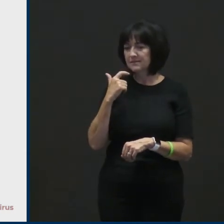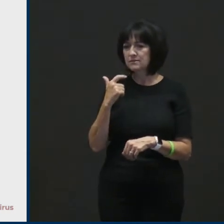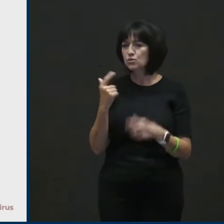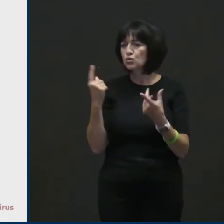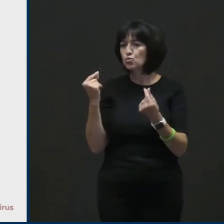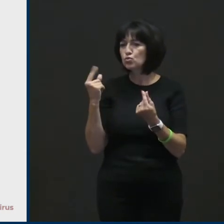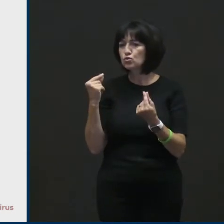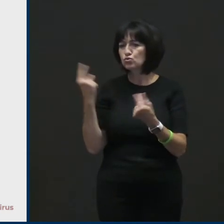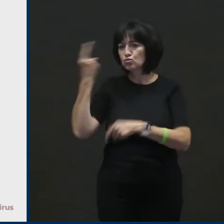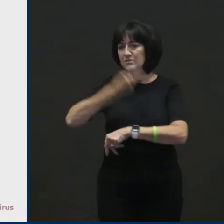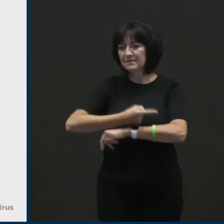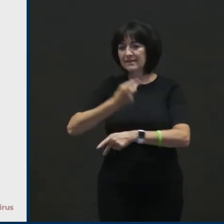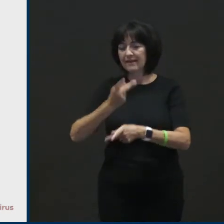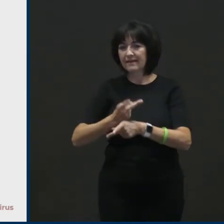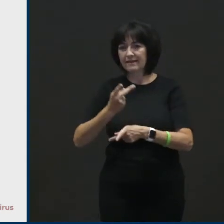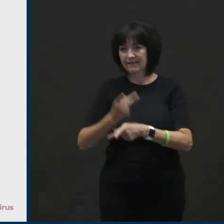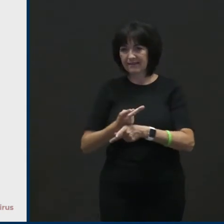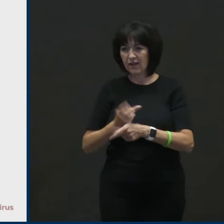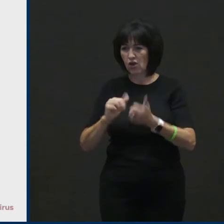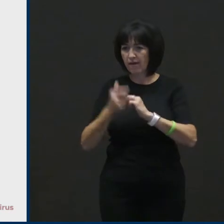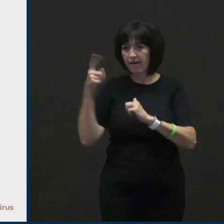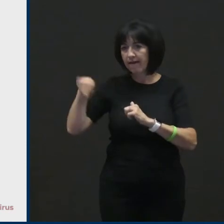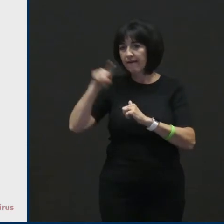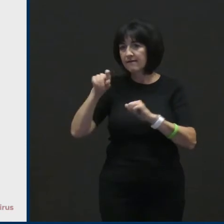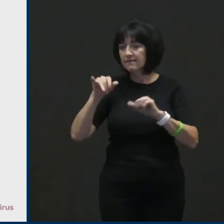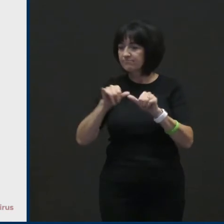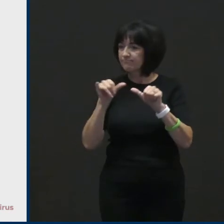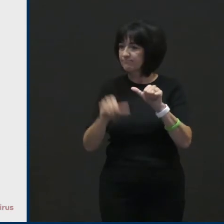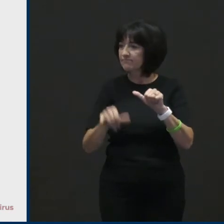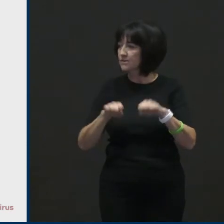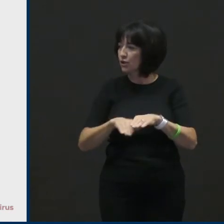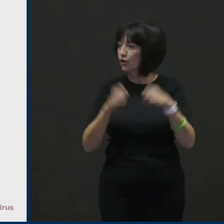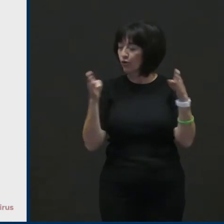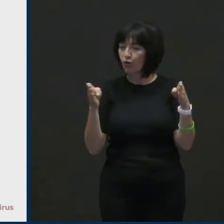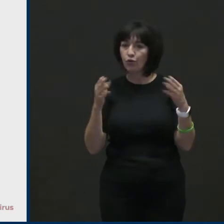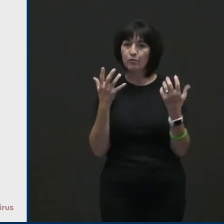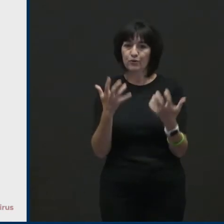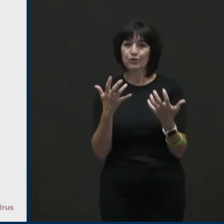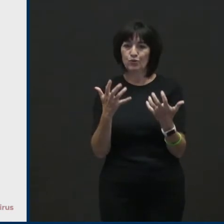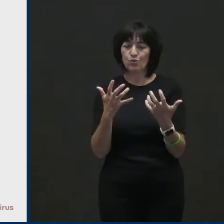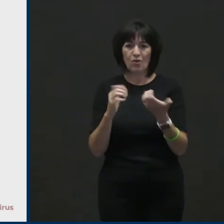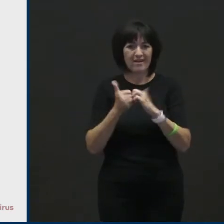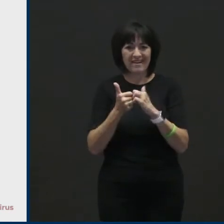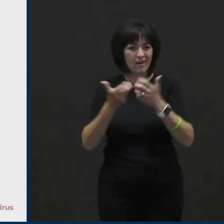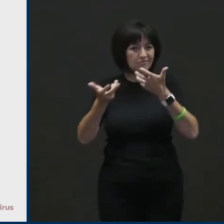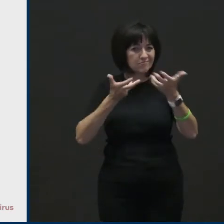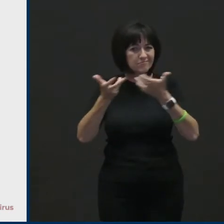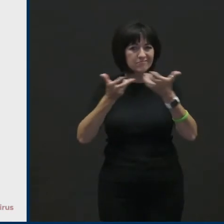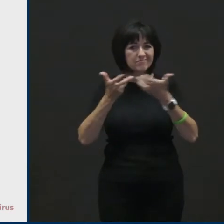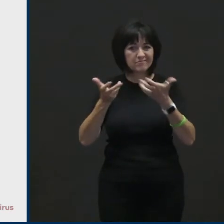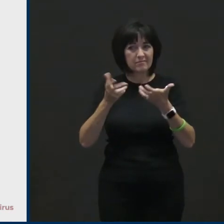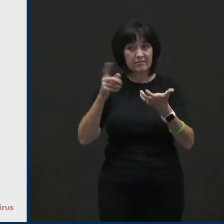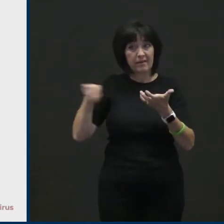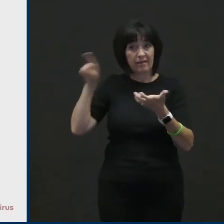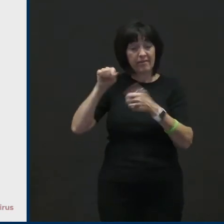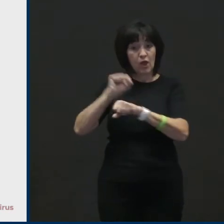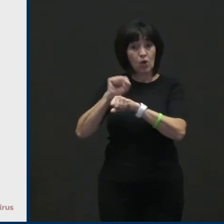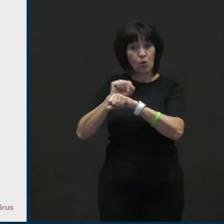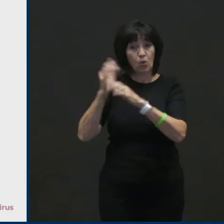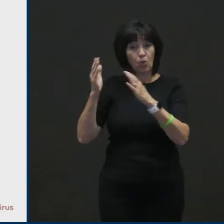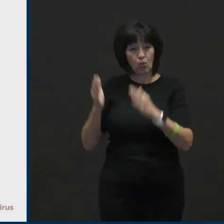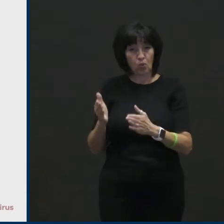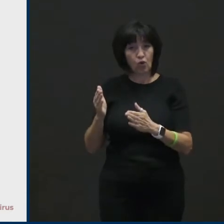providers to be able to stay open to address the need for essential workers. And want to thank both